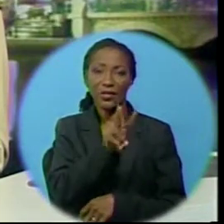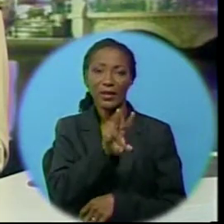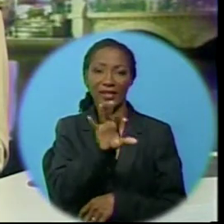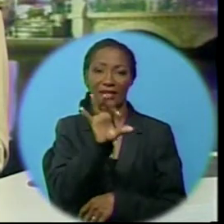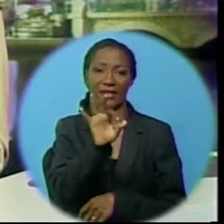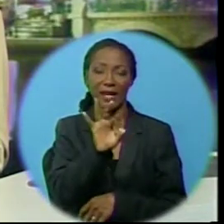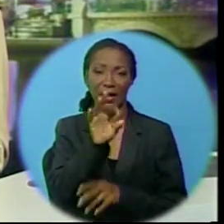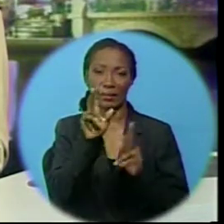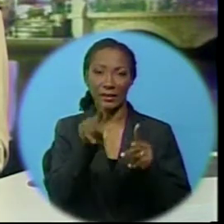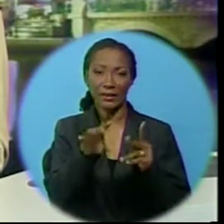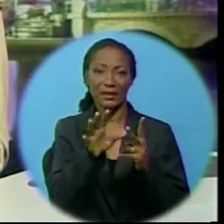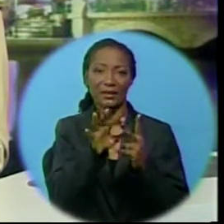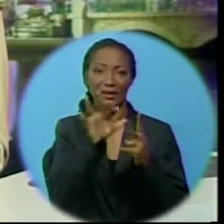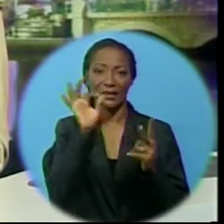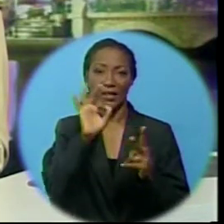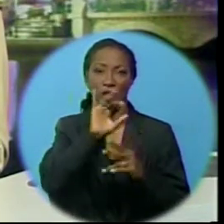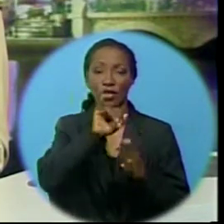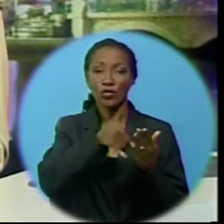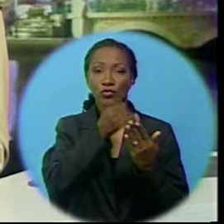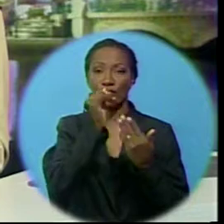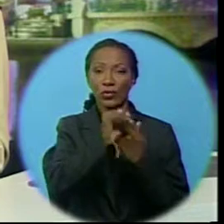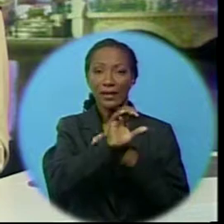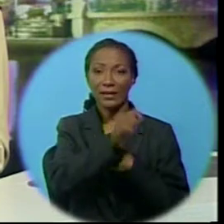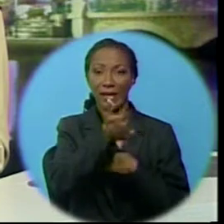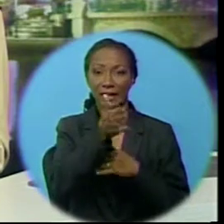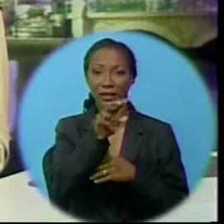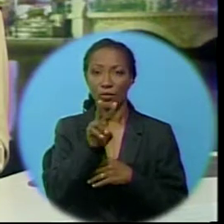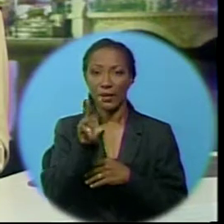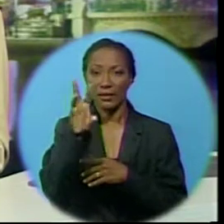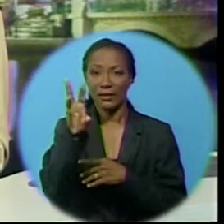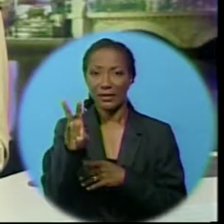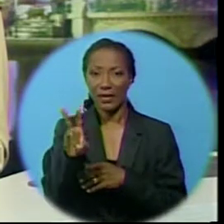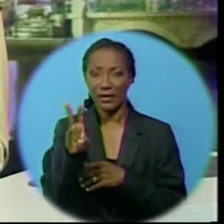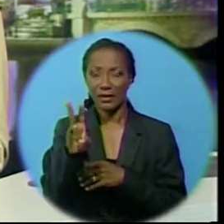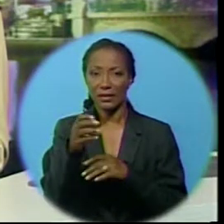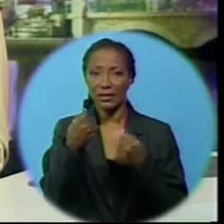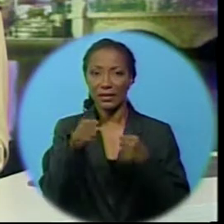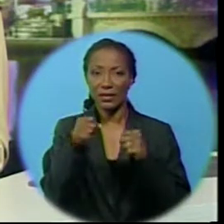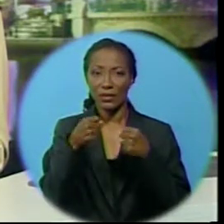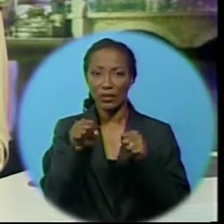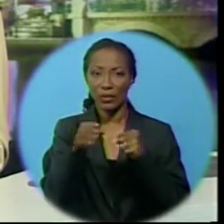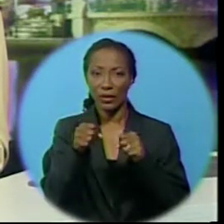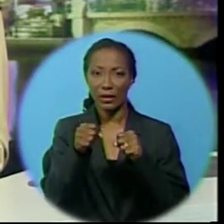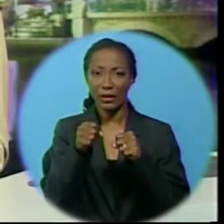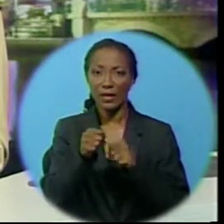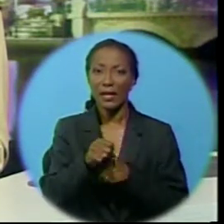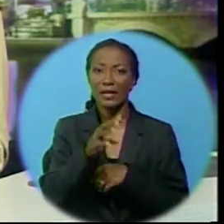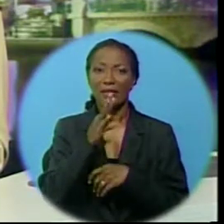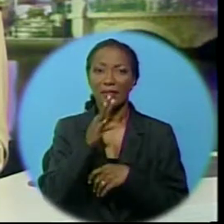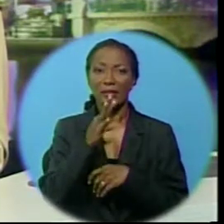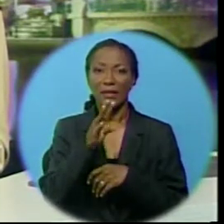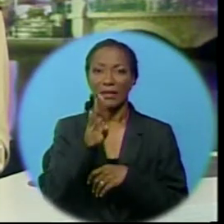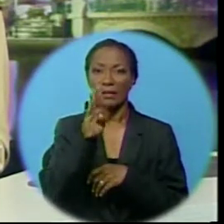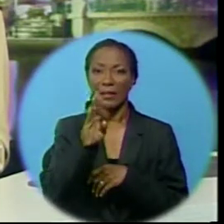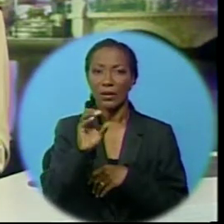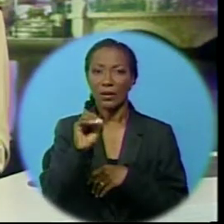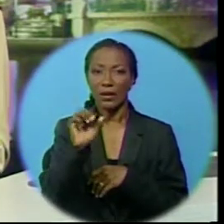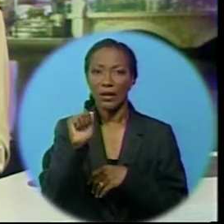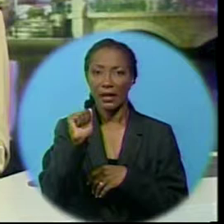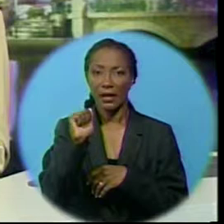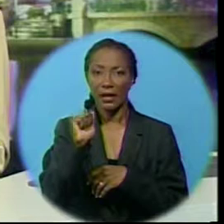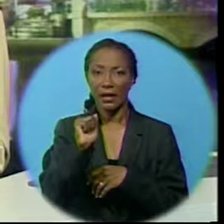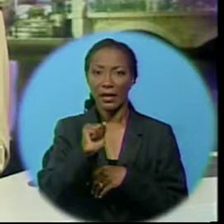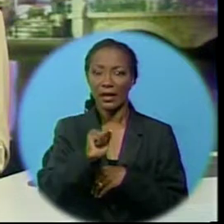the country in the July 10th to 26th multi-sports event. Speaking at a media conference at the Barbados Olympic Association headquarters today, Chef de